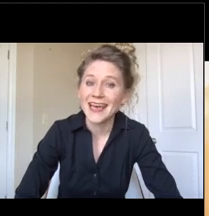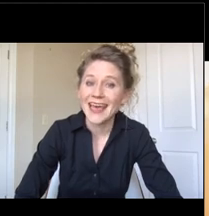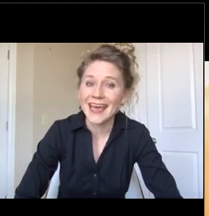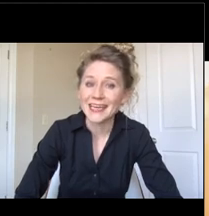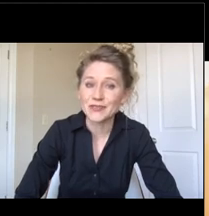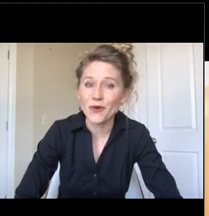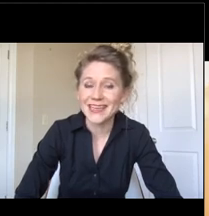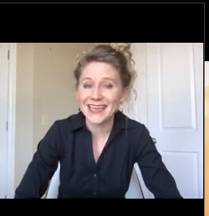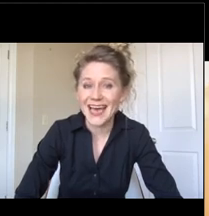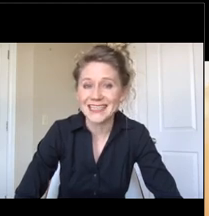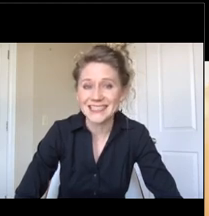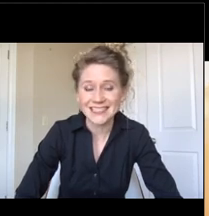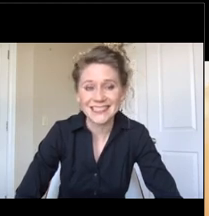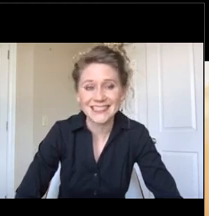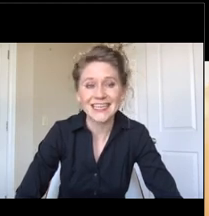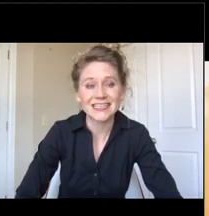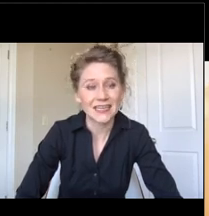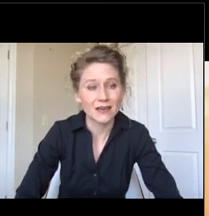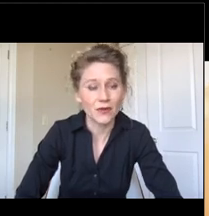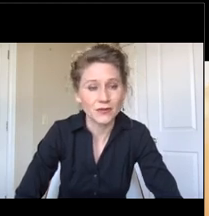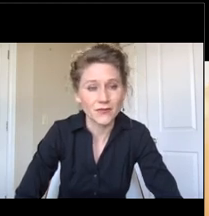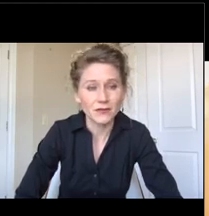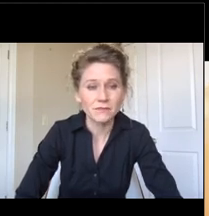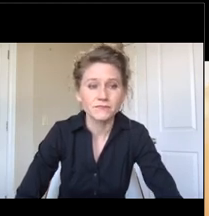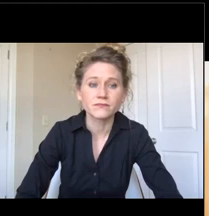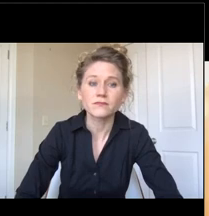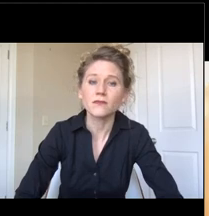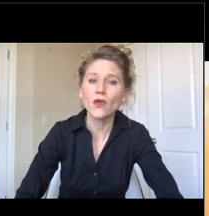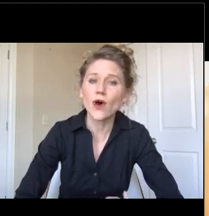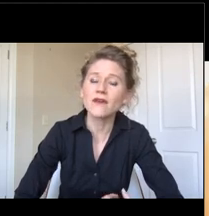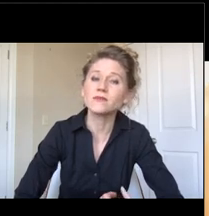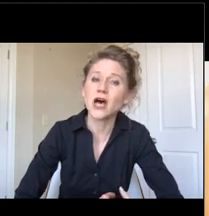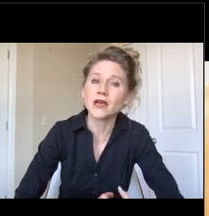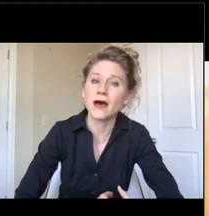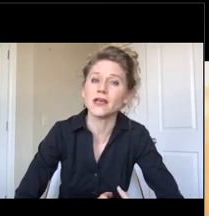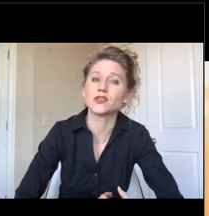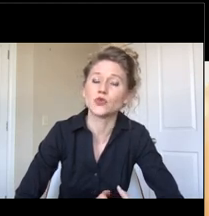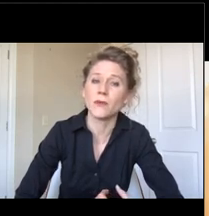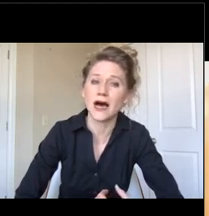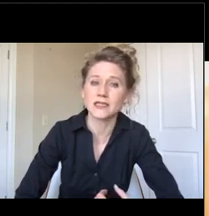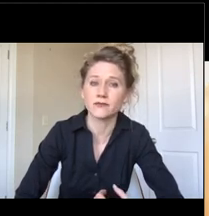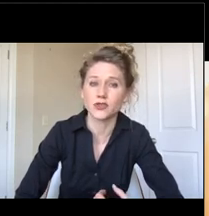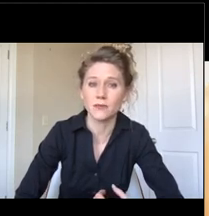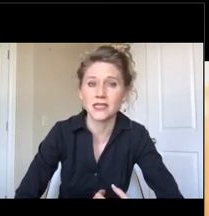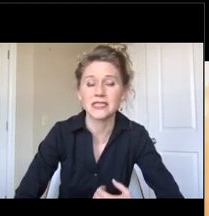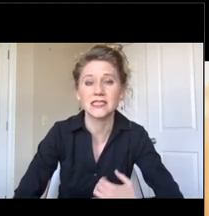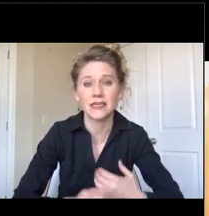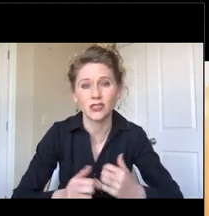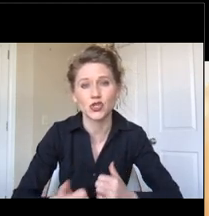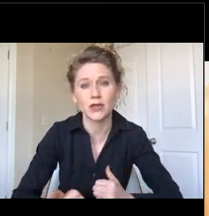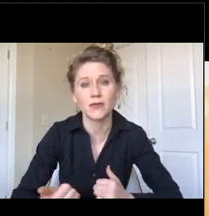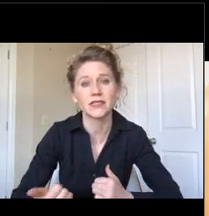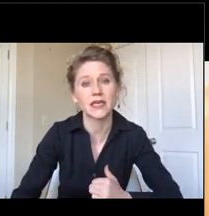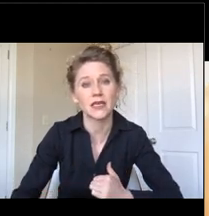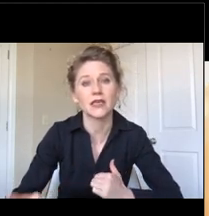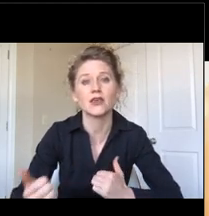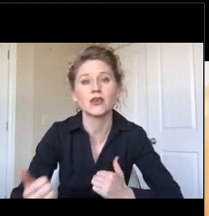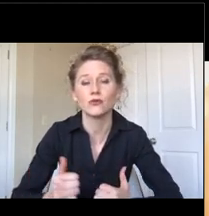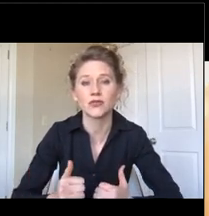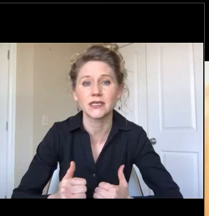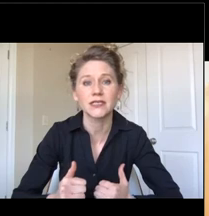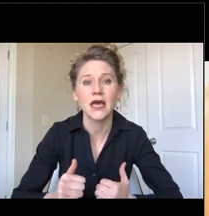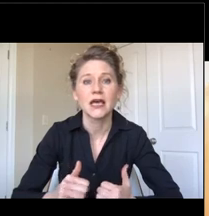Roseville and what he has seen at the City of Roseville. We'll have him talk about his toolbox of treatments and the different treatments that